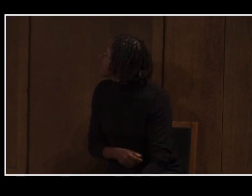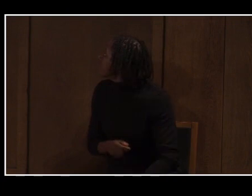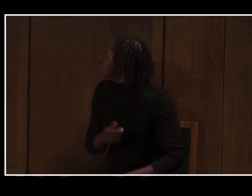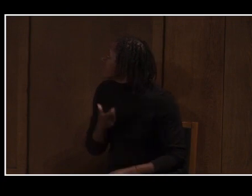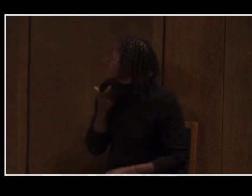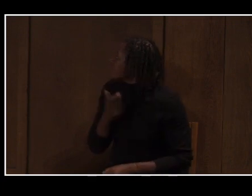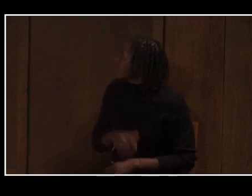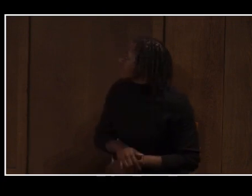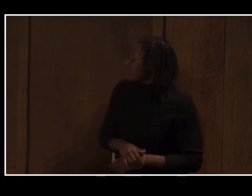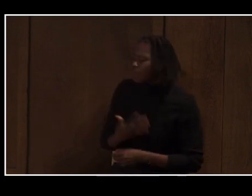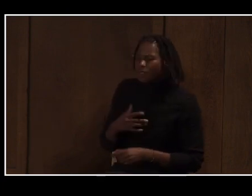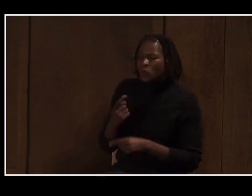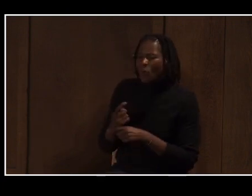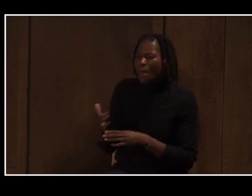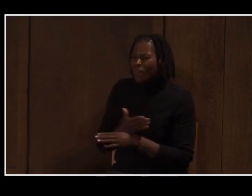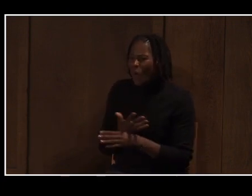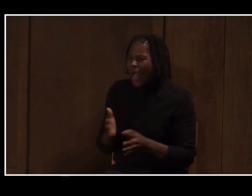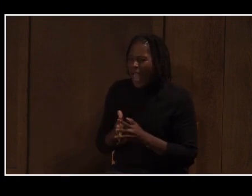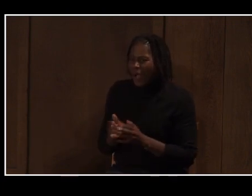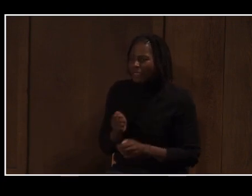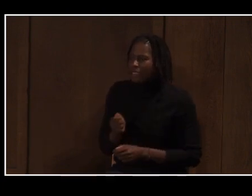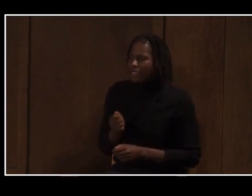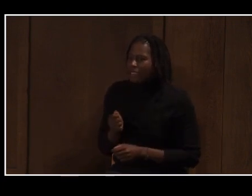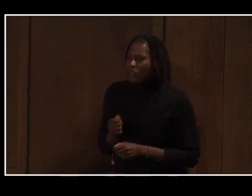We talked about this before, didn't we?